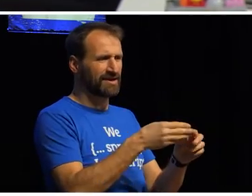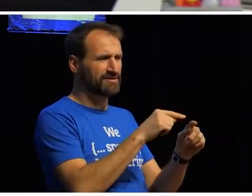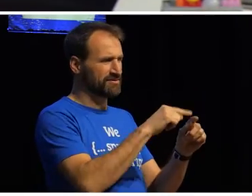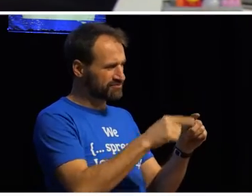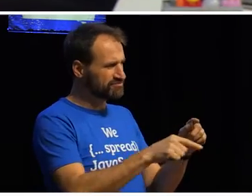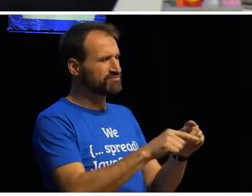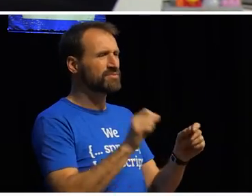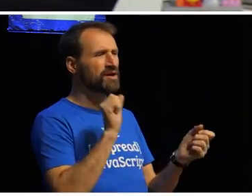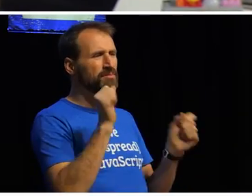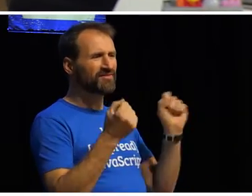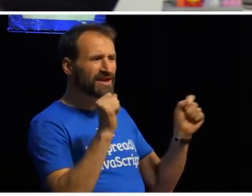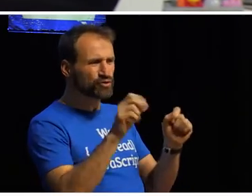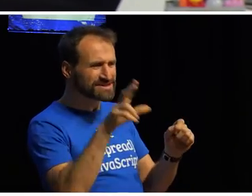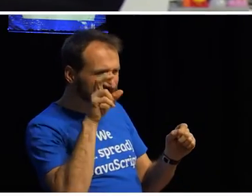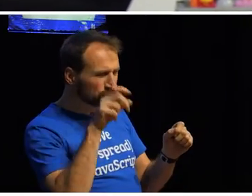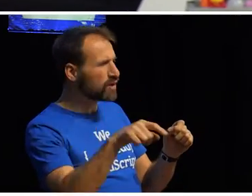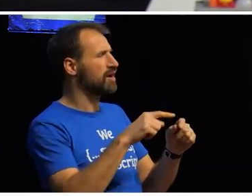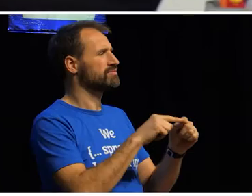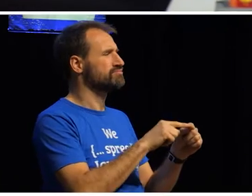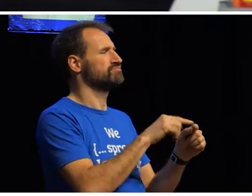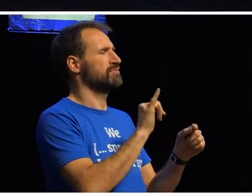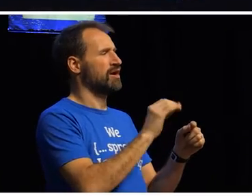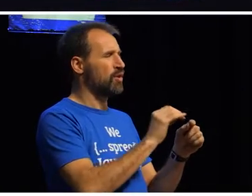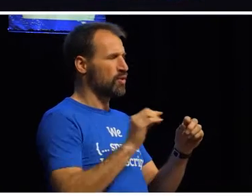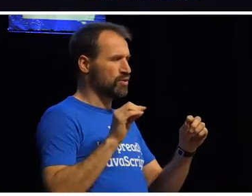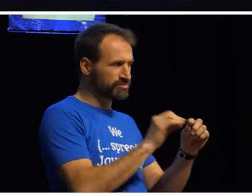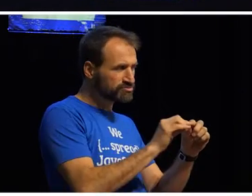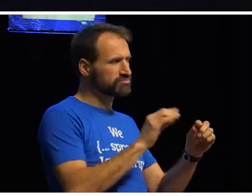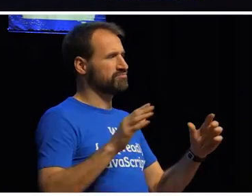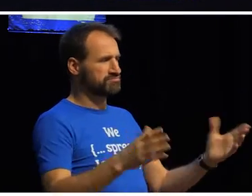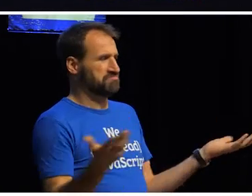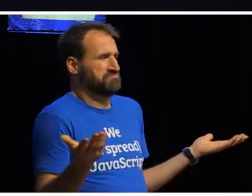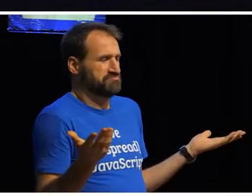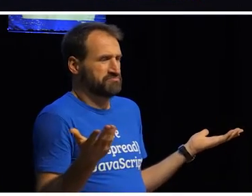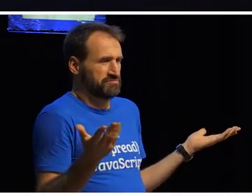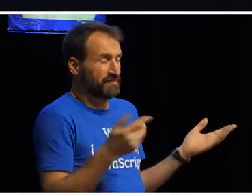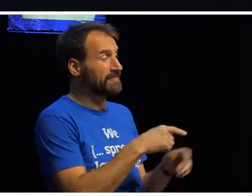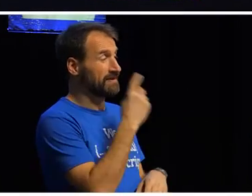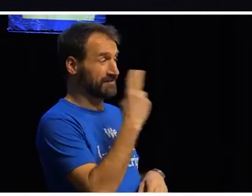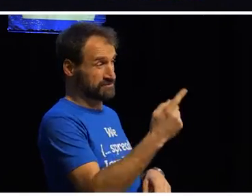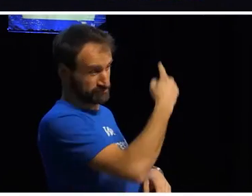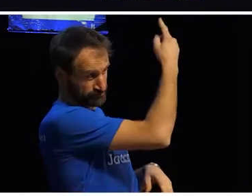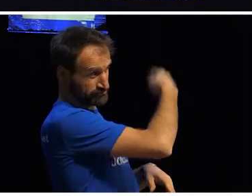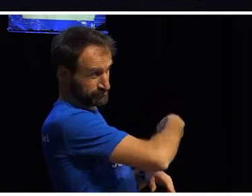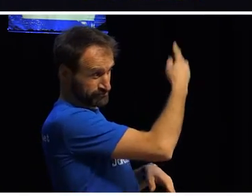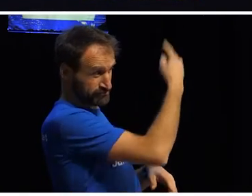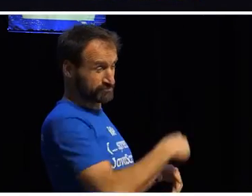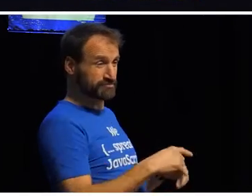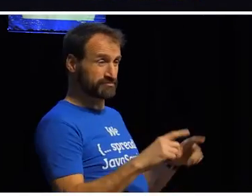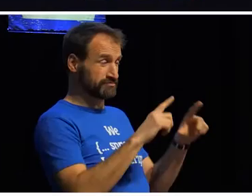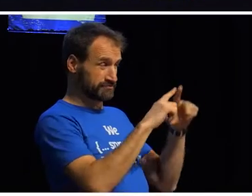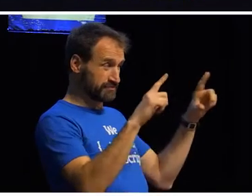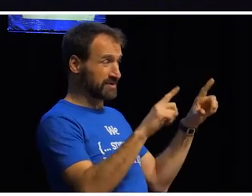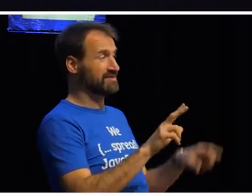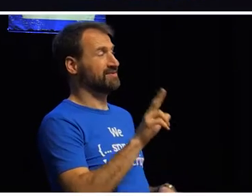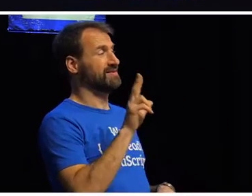motion sensor, to the GPIO pins in the Raspberry Pi. So if you look at this picture here, there are